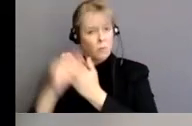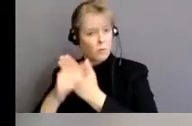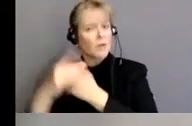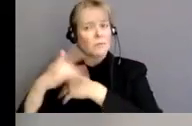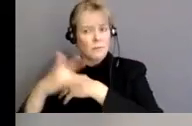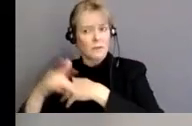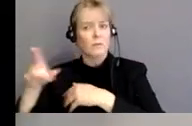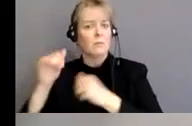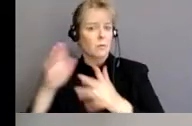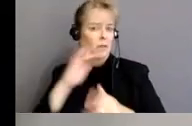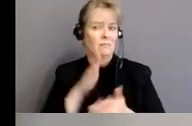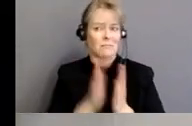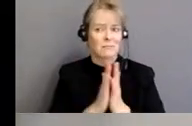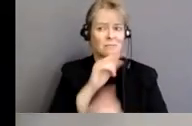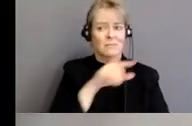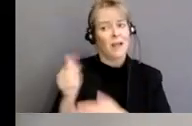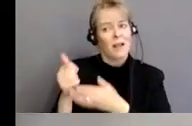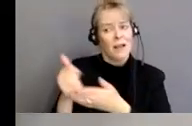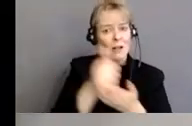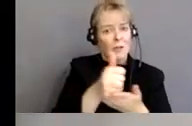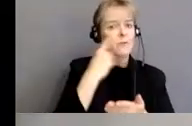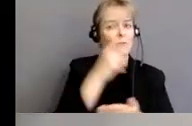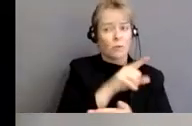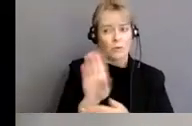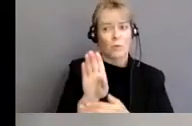payments. What I will say is if you are making